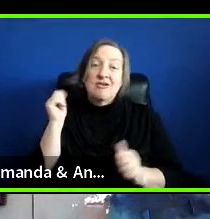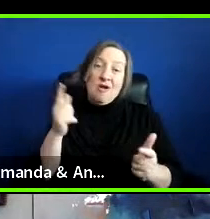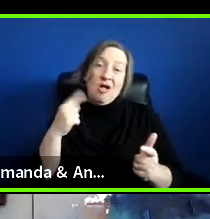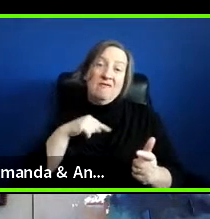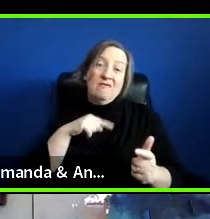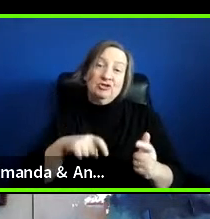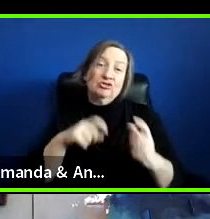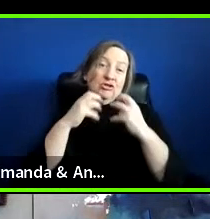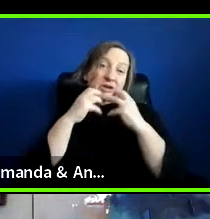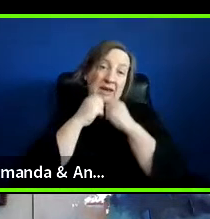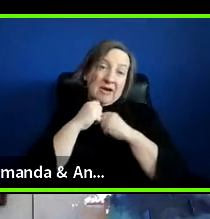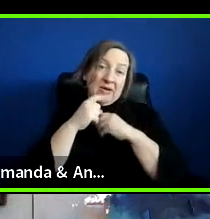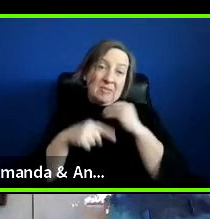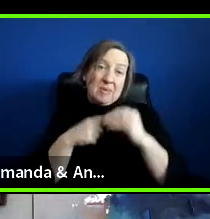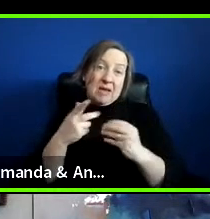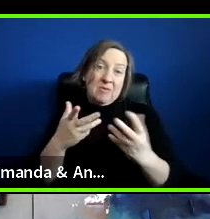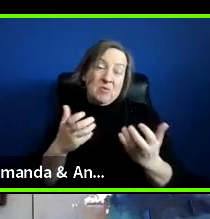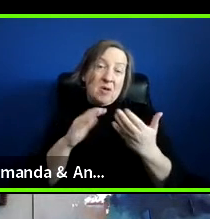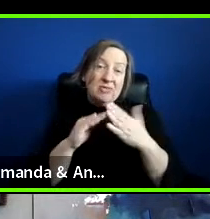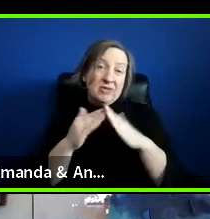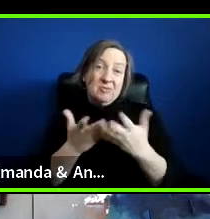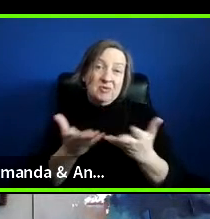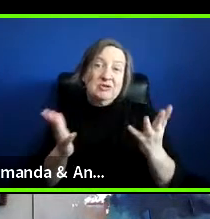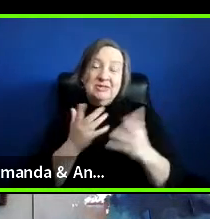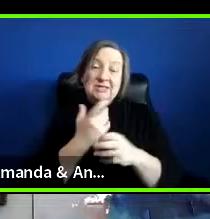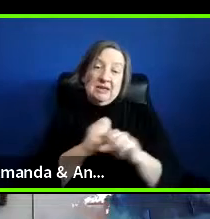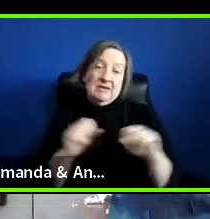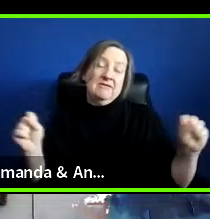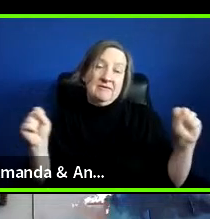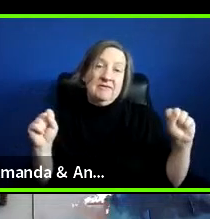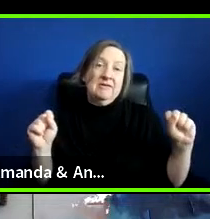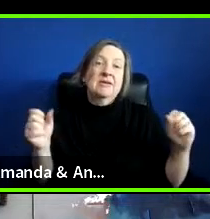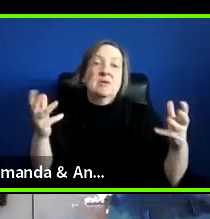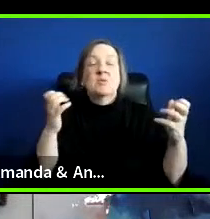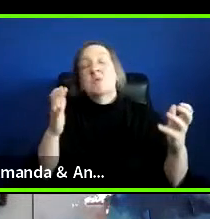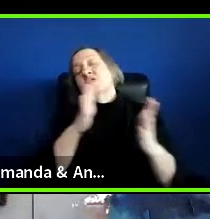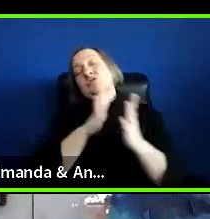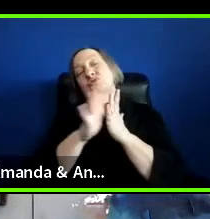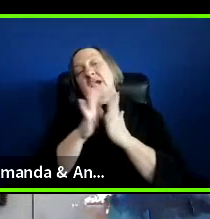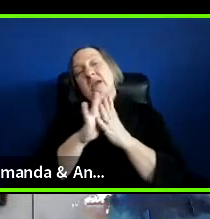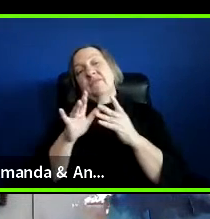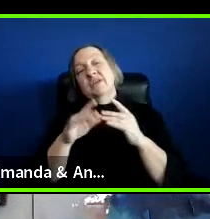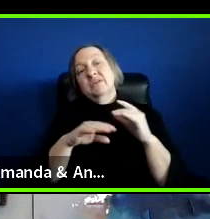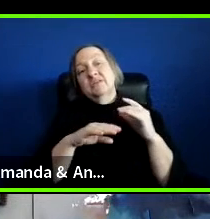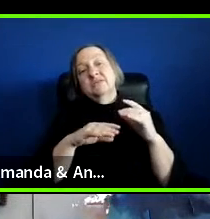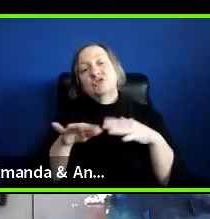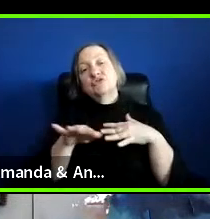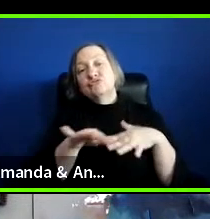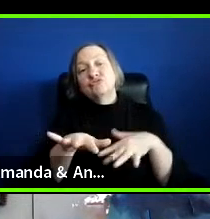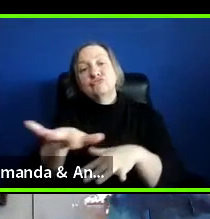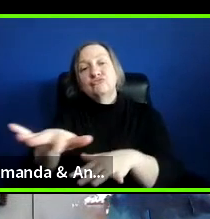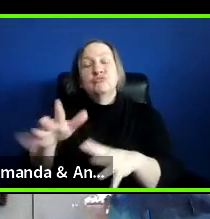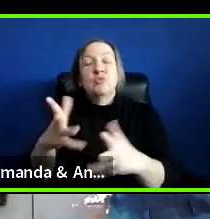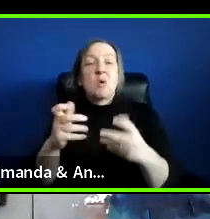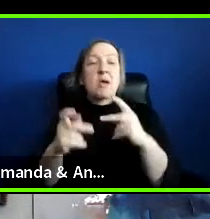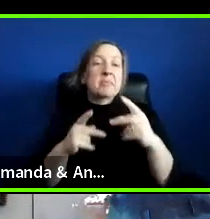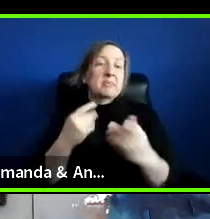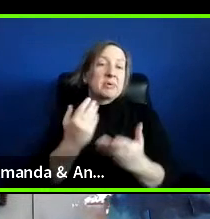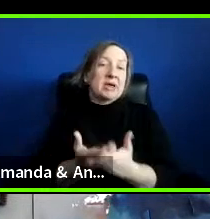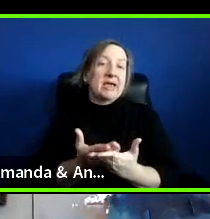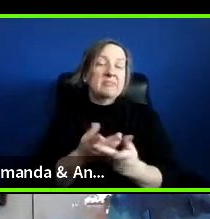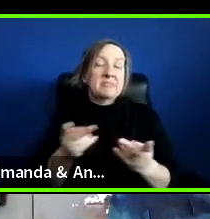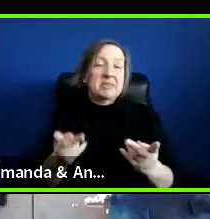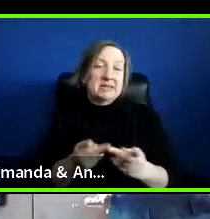and because we want our community to be a safe community, and we want traffic to be able to move, and we want people to be able to get to places